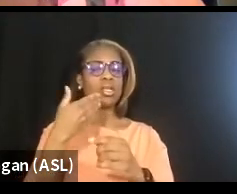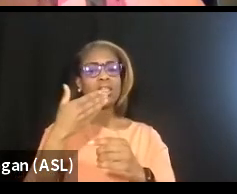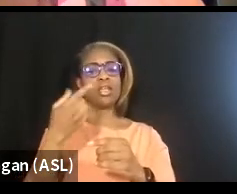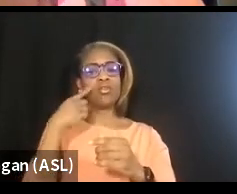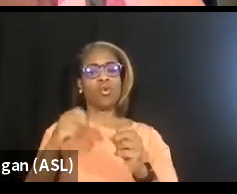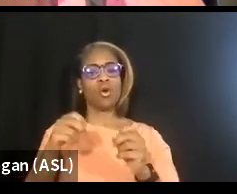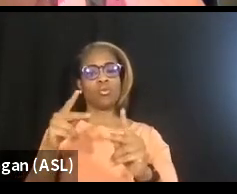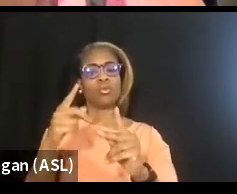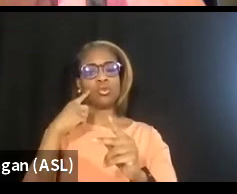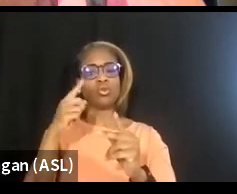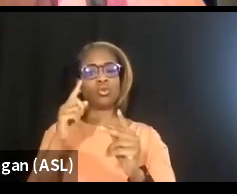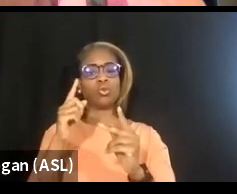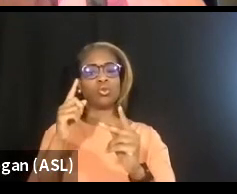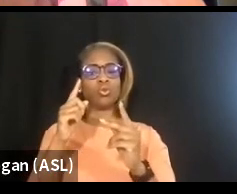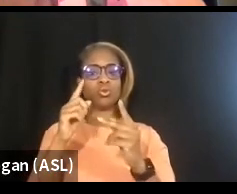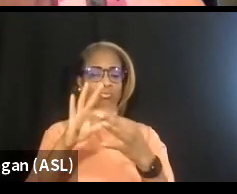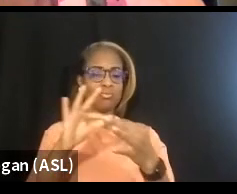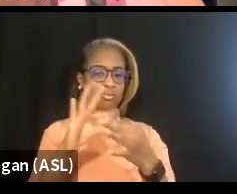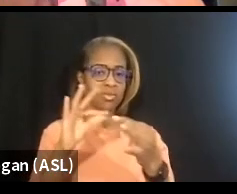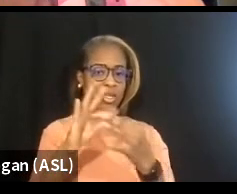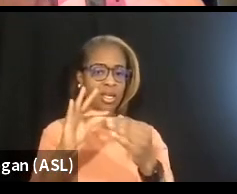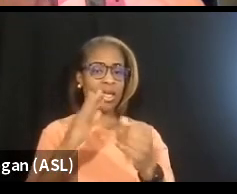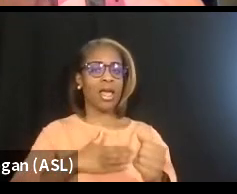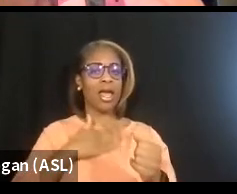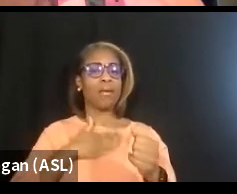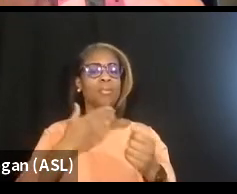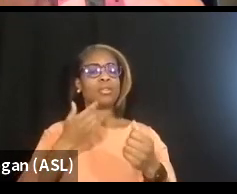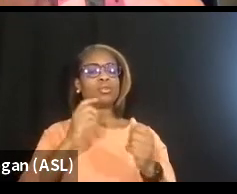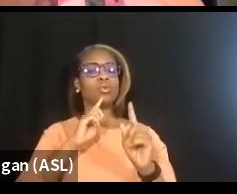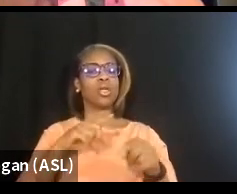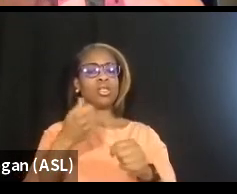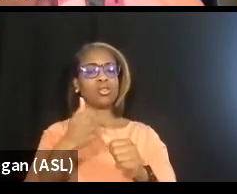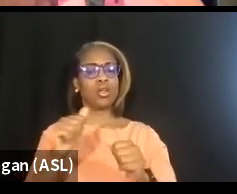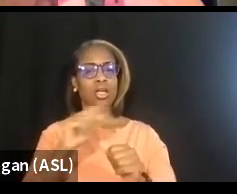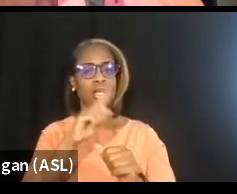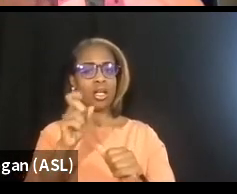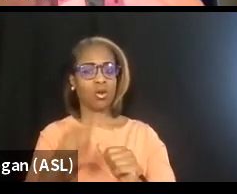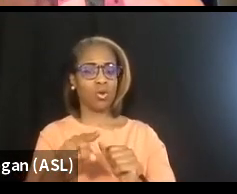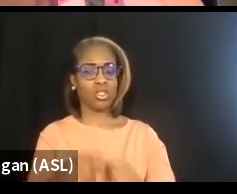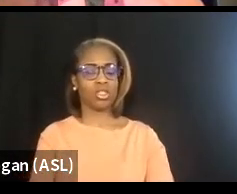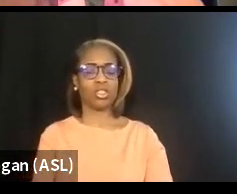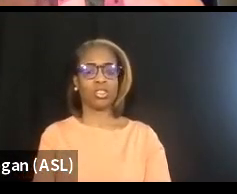you. I would be happy to try and answer any questions you might have.